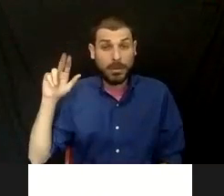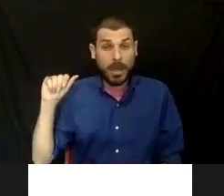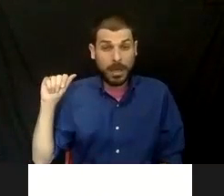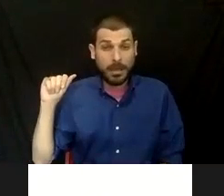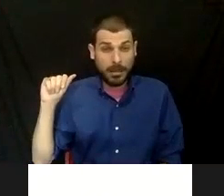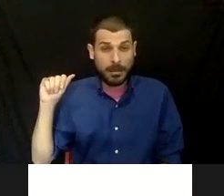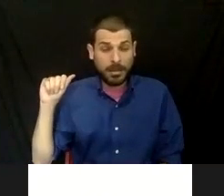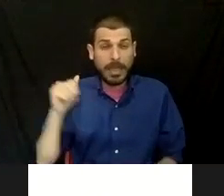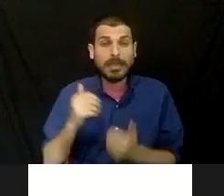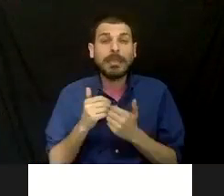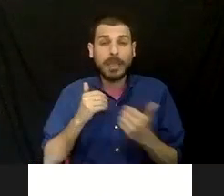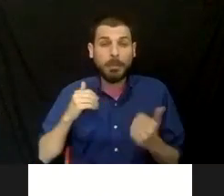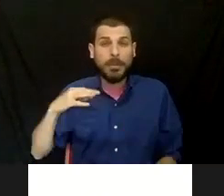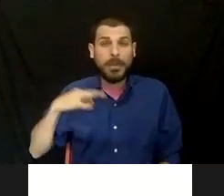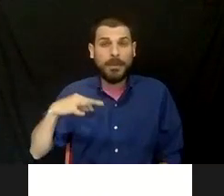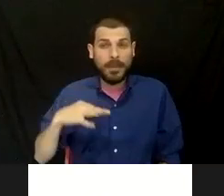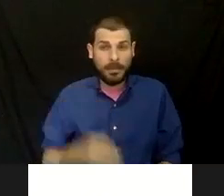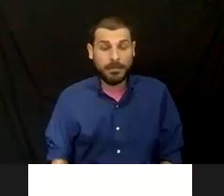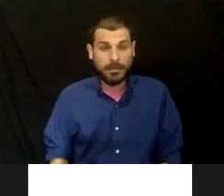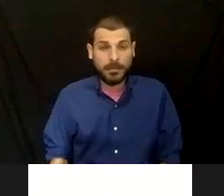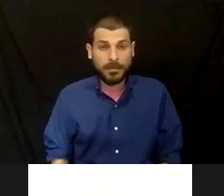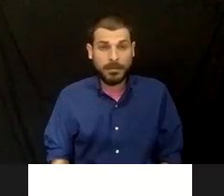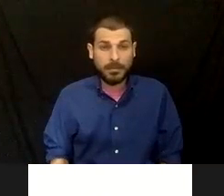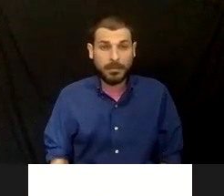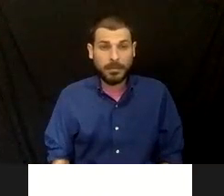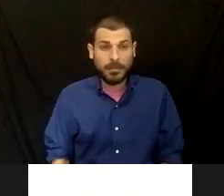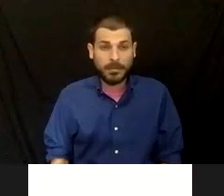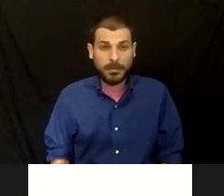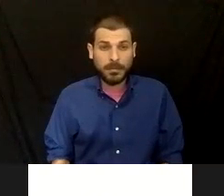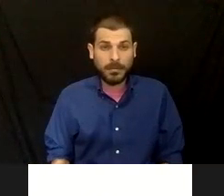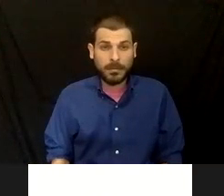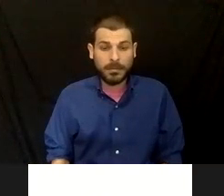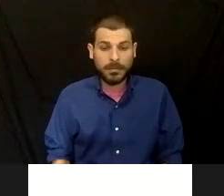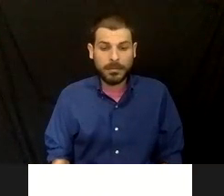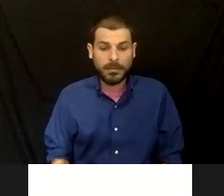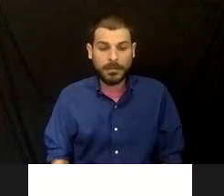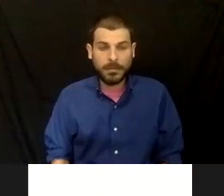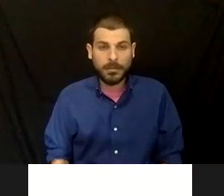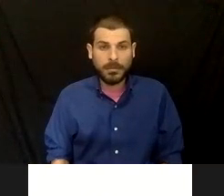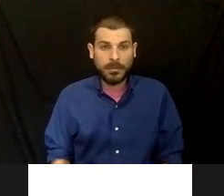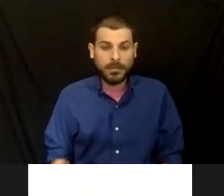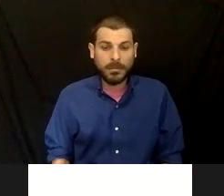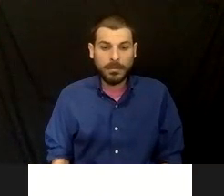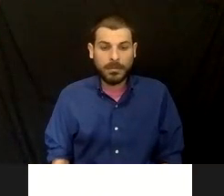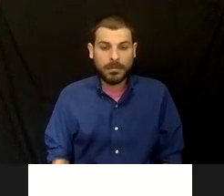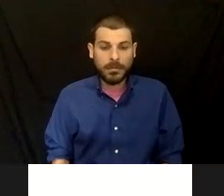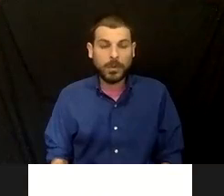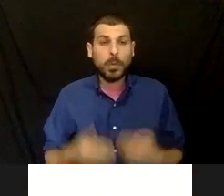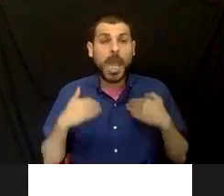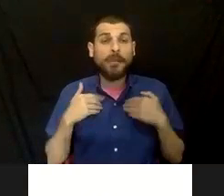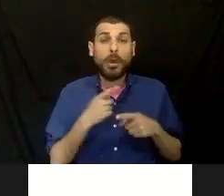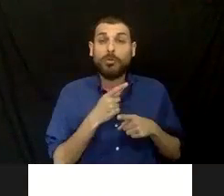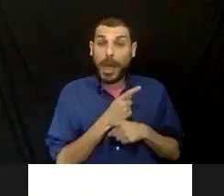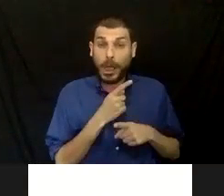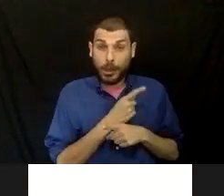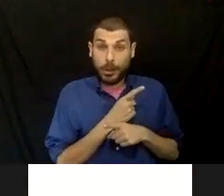a separate benefit from unemployment. There are two separate applications for regular unemployment insurance